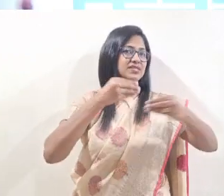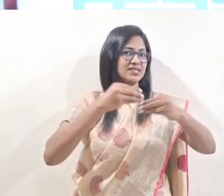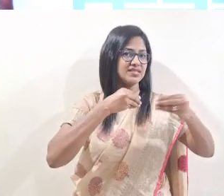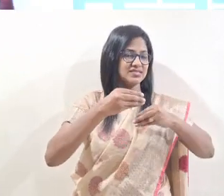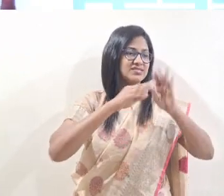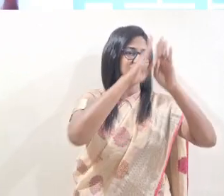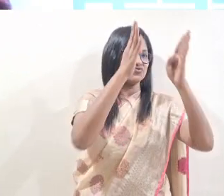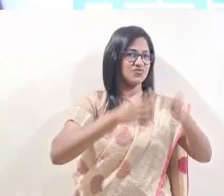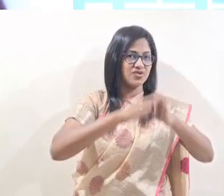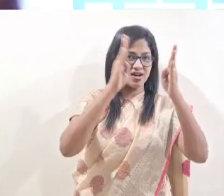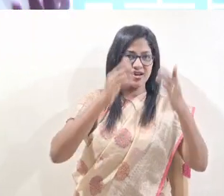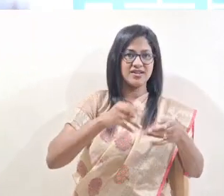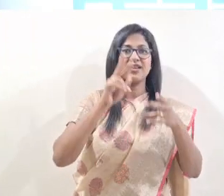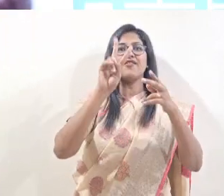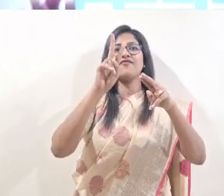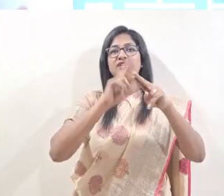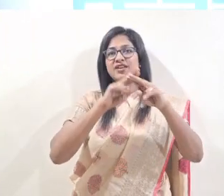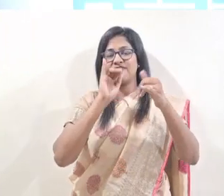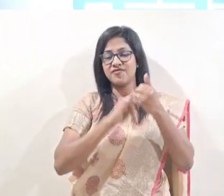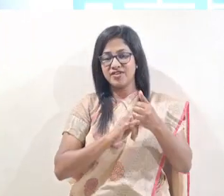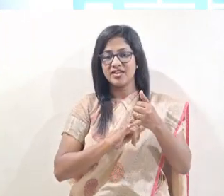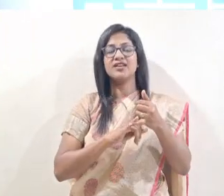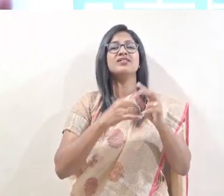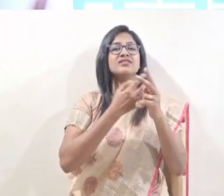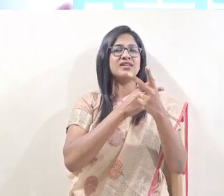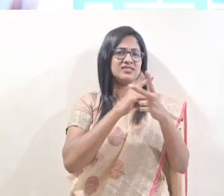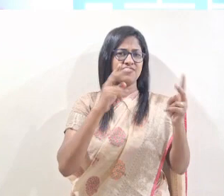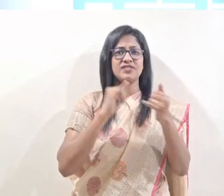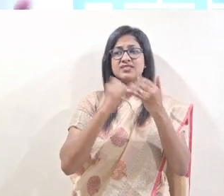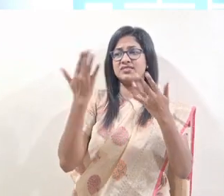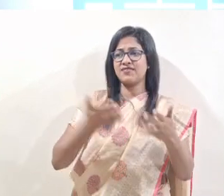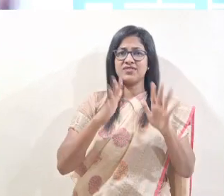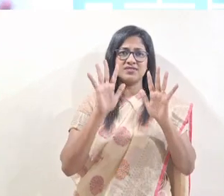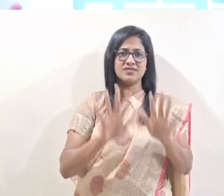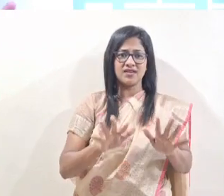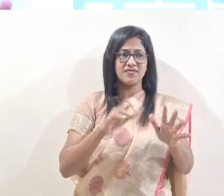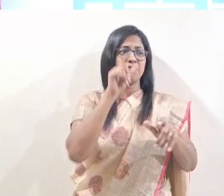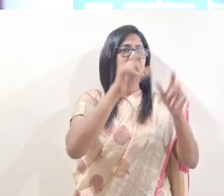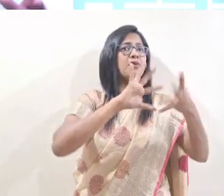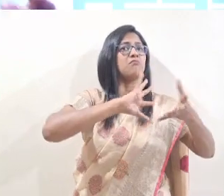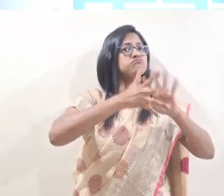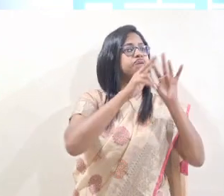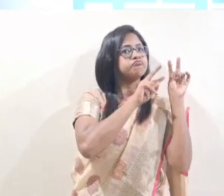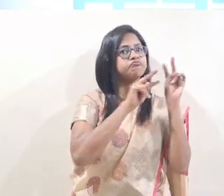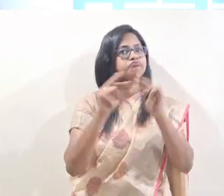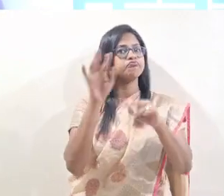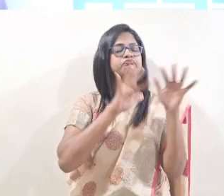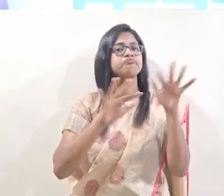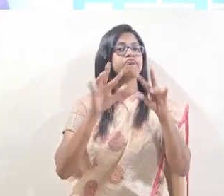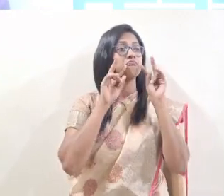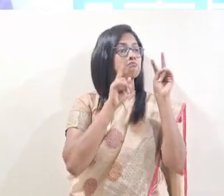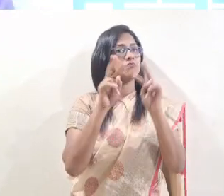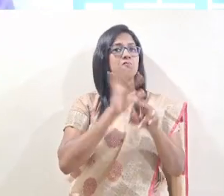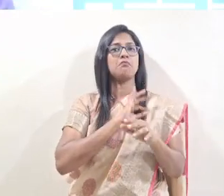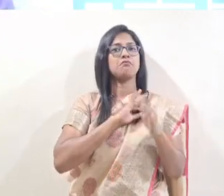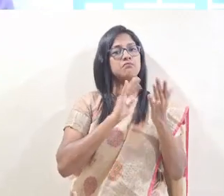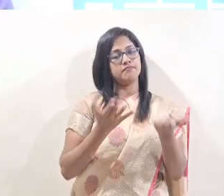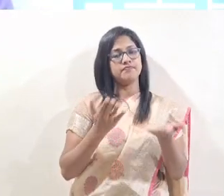outlets, you have VFS and other facilities which also attract a large number of people.